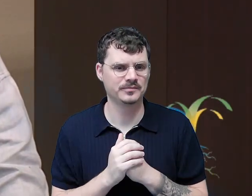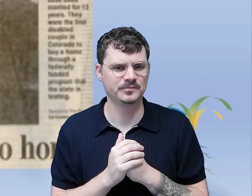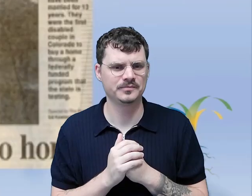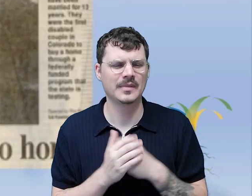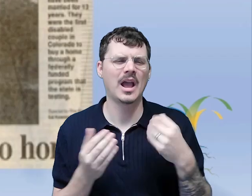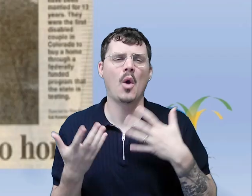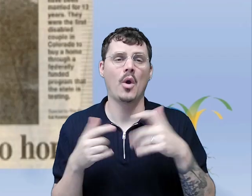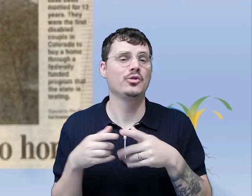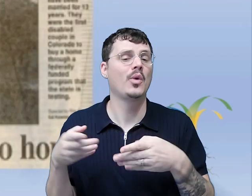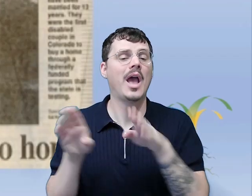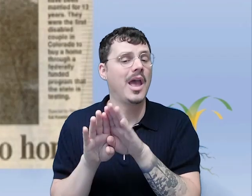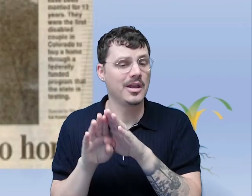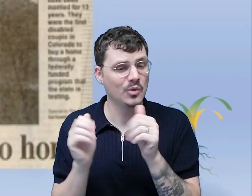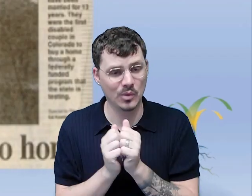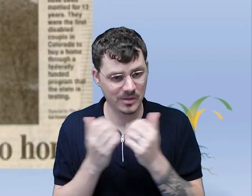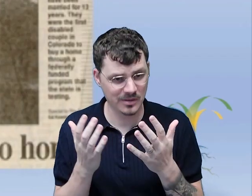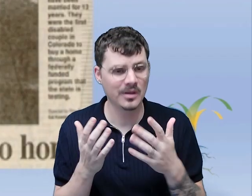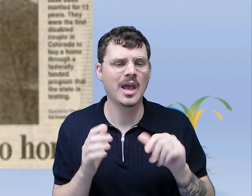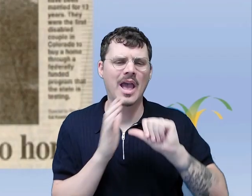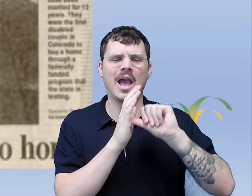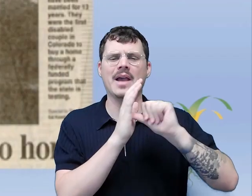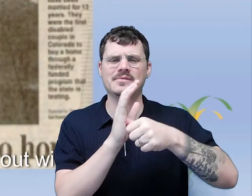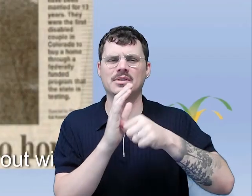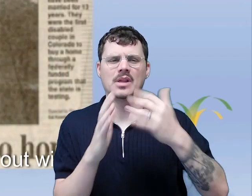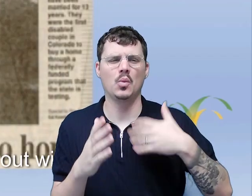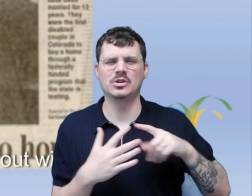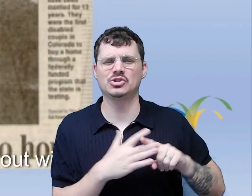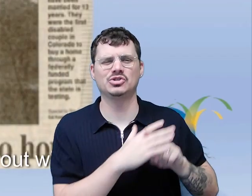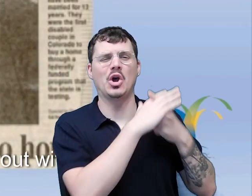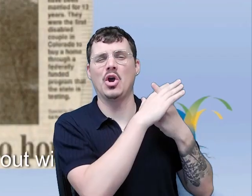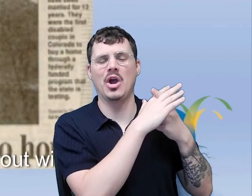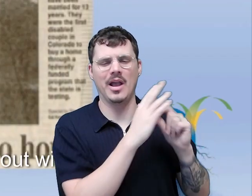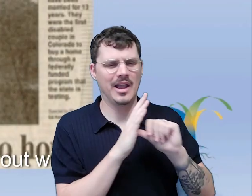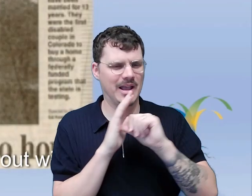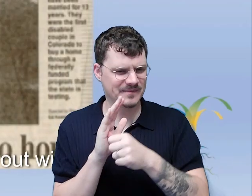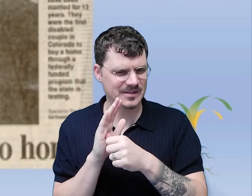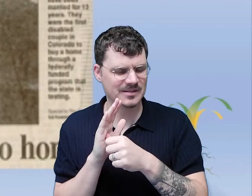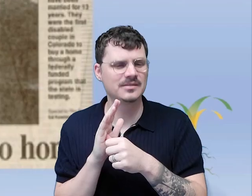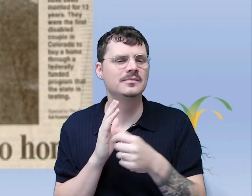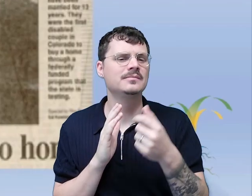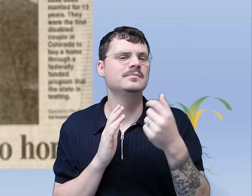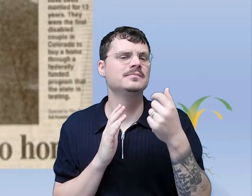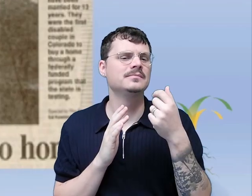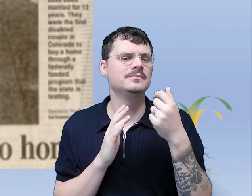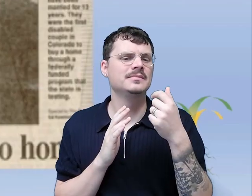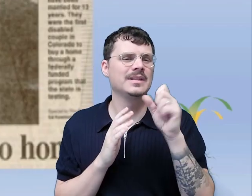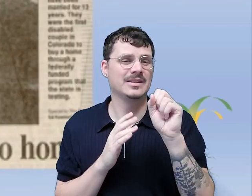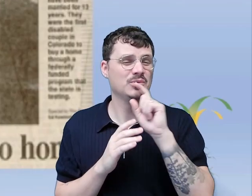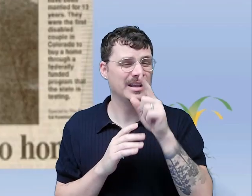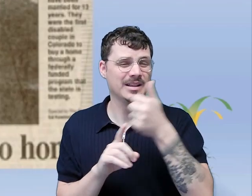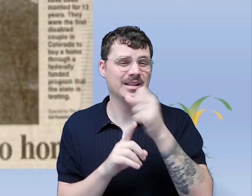support. And I want to end with emphasizing a point that we started out with, which is